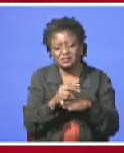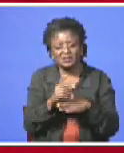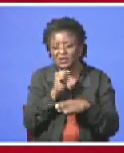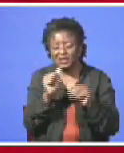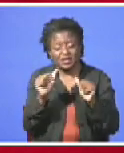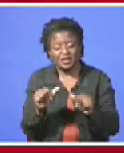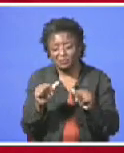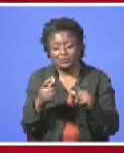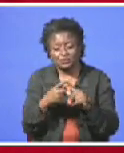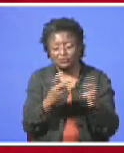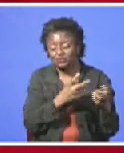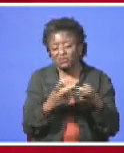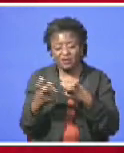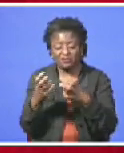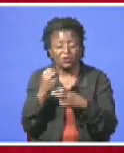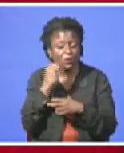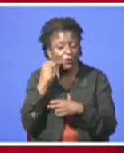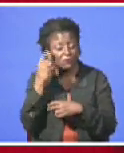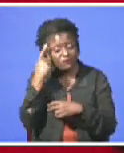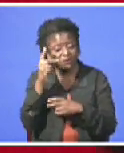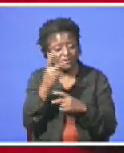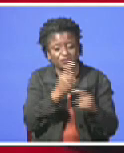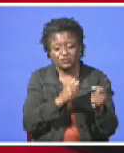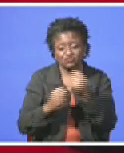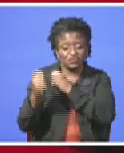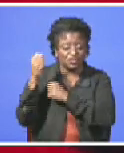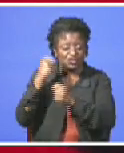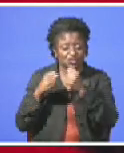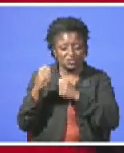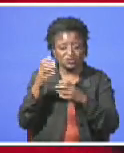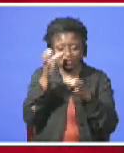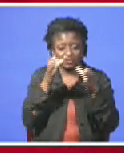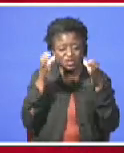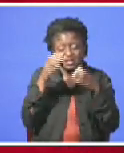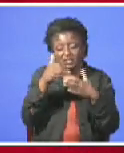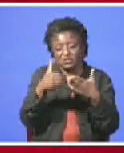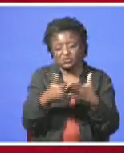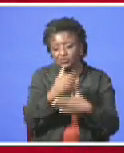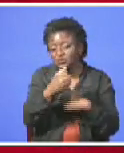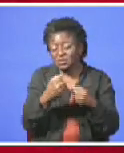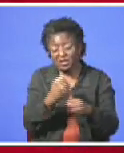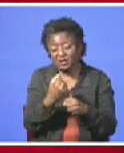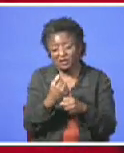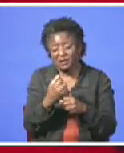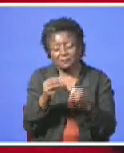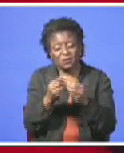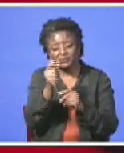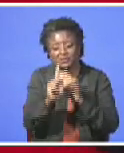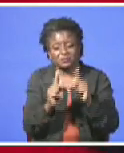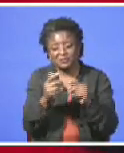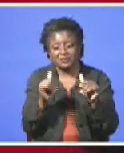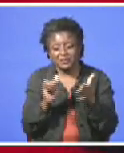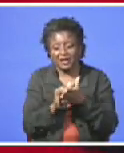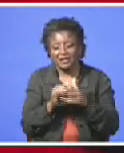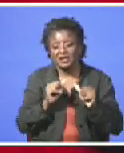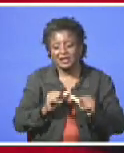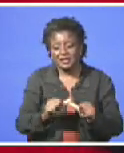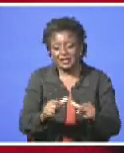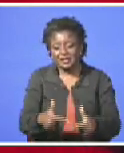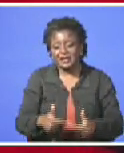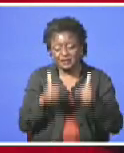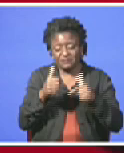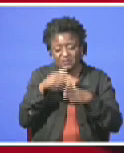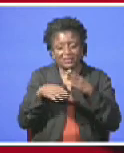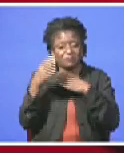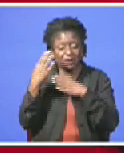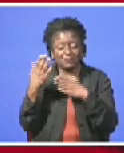for the traditional going home for the Chinese New Year to say. Most of the people that stay, that live in the Bahamas or work in the Bahamas,